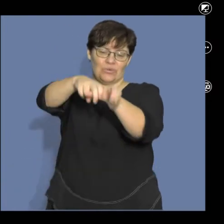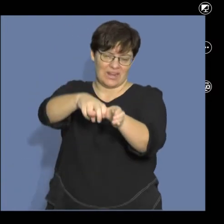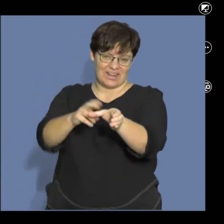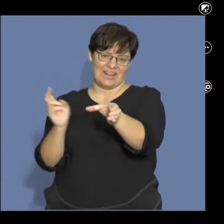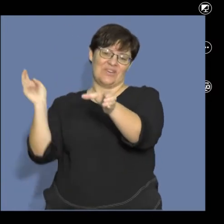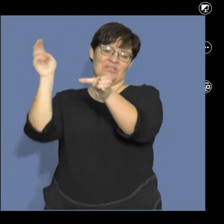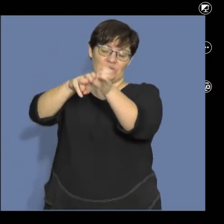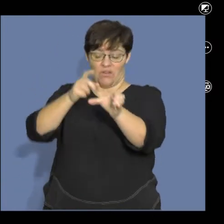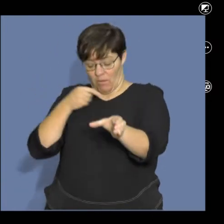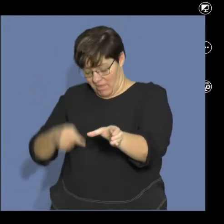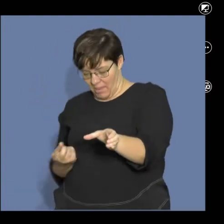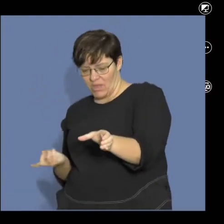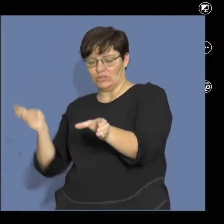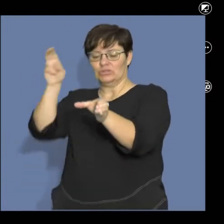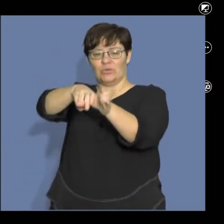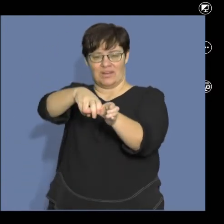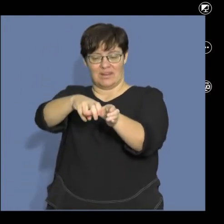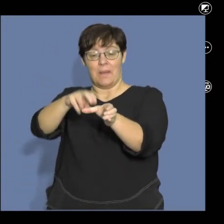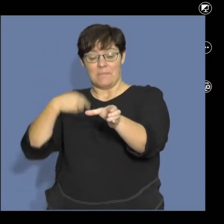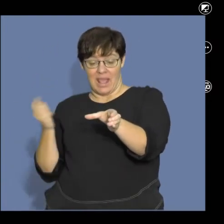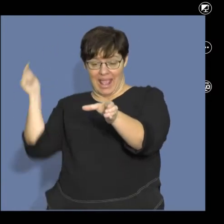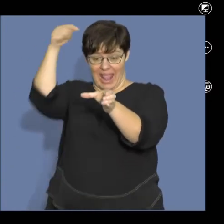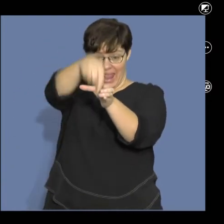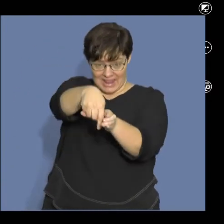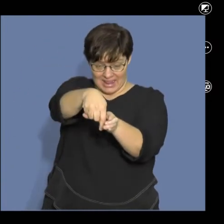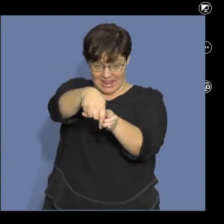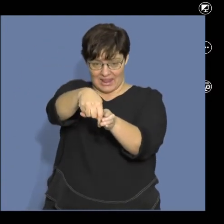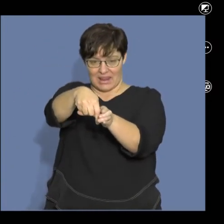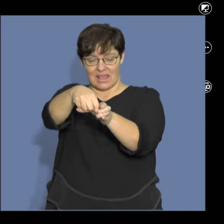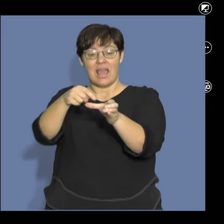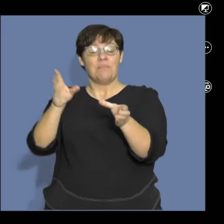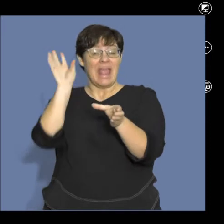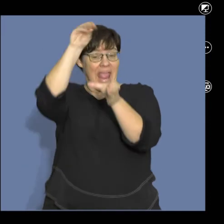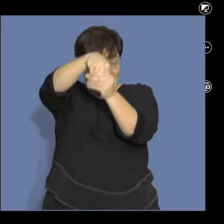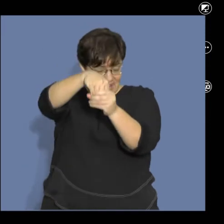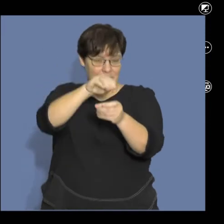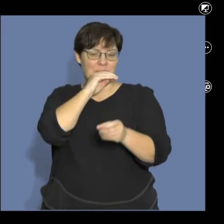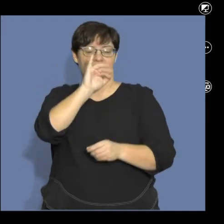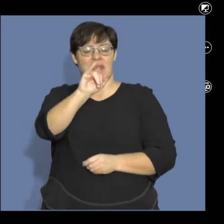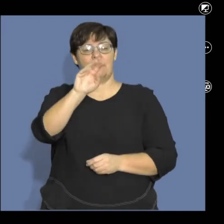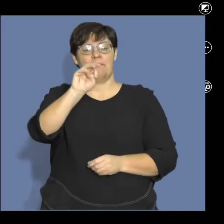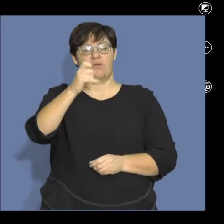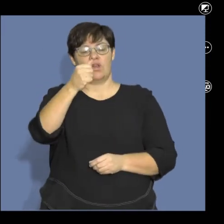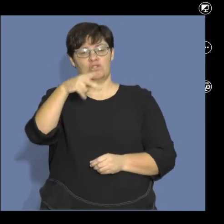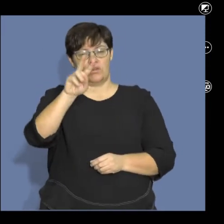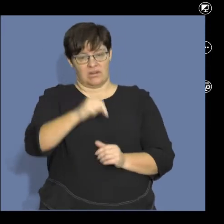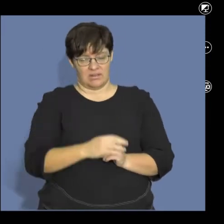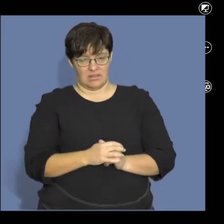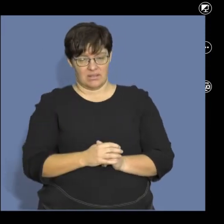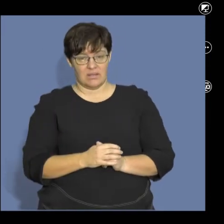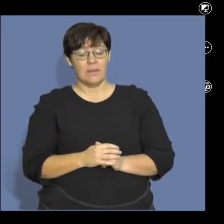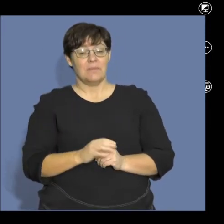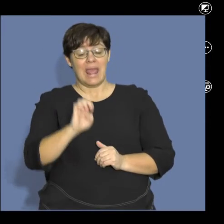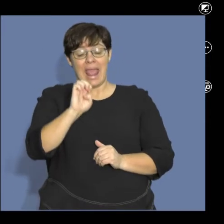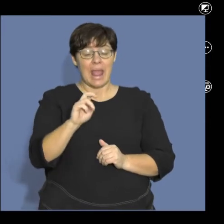individuals join the population from elsewhere. Hey guys, let me in.